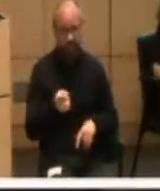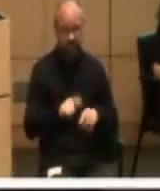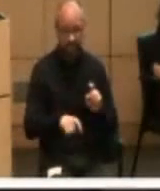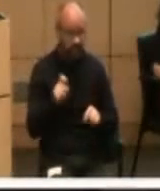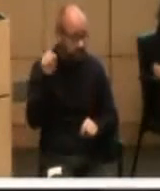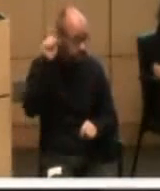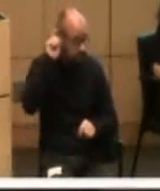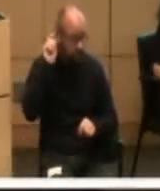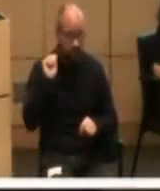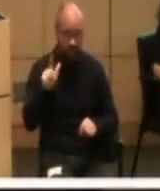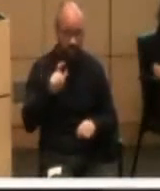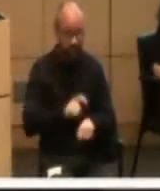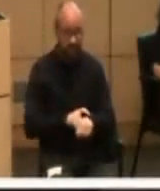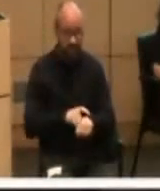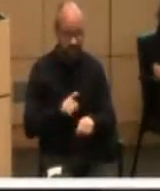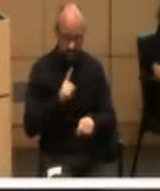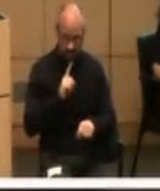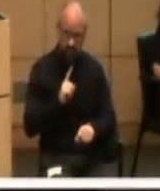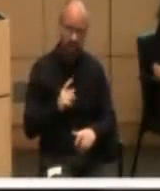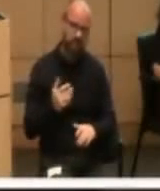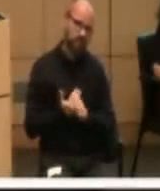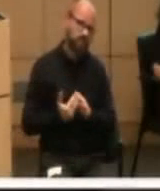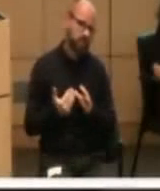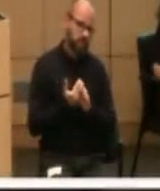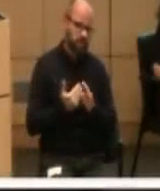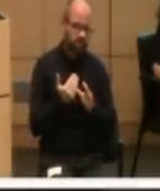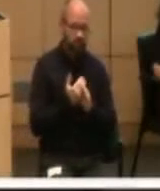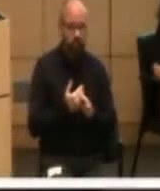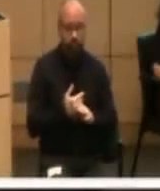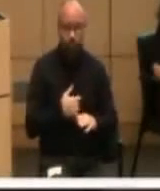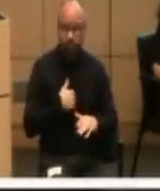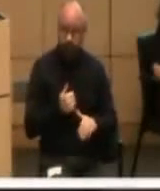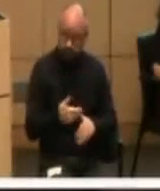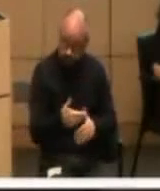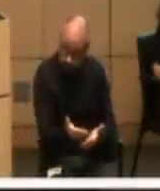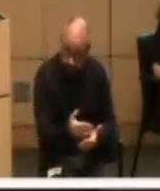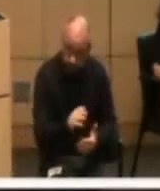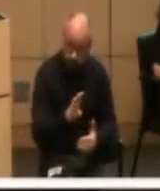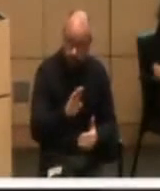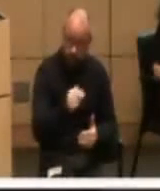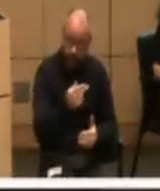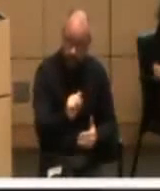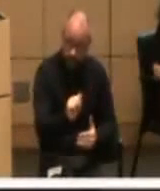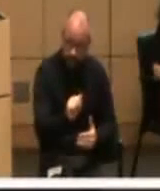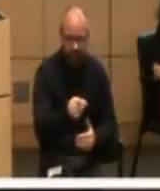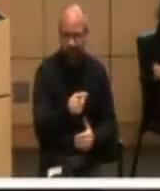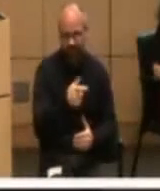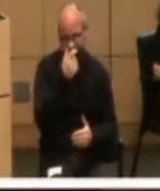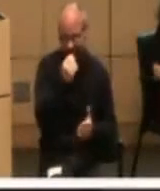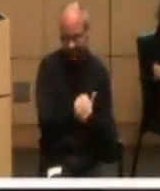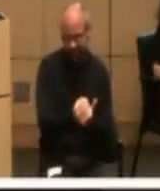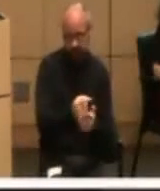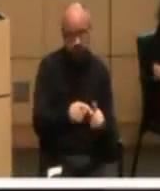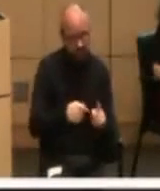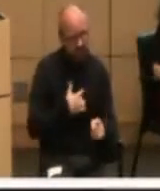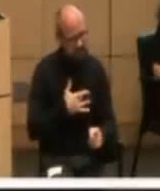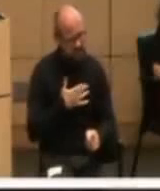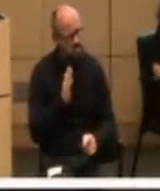aid. So we've brought up the possibility of Baja. She's not interested yet, but I've got the feeling she may get